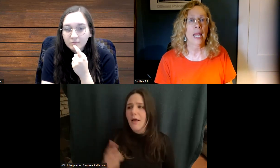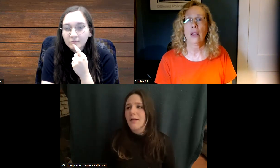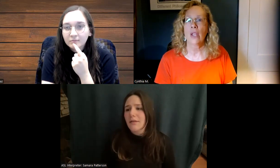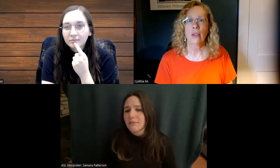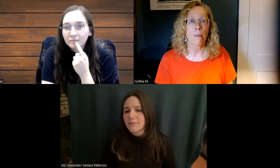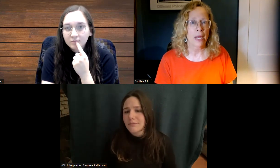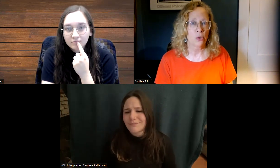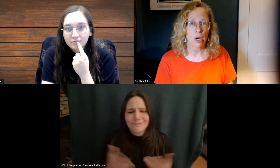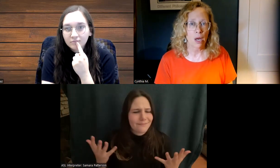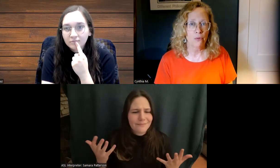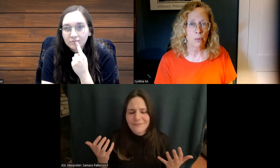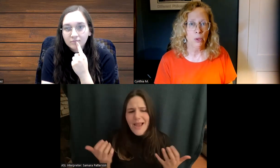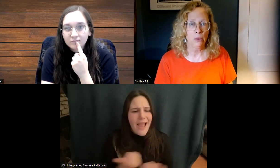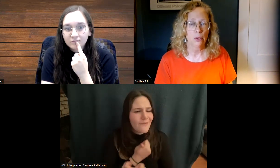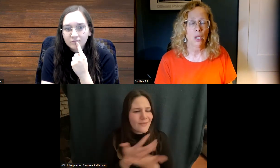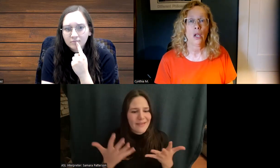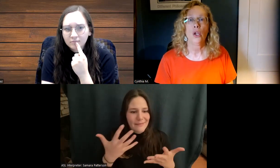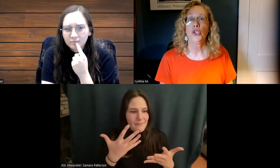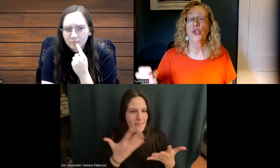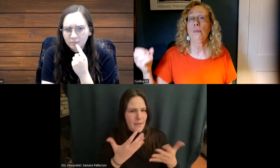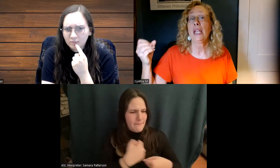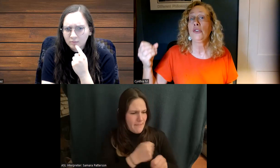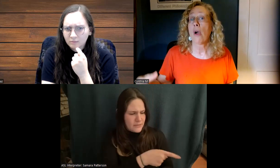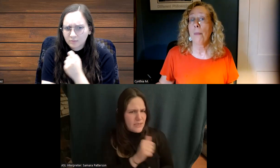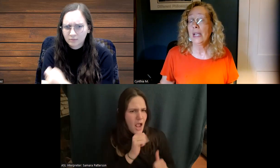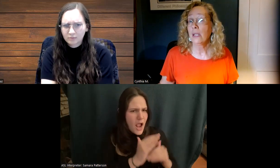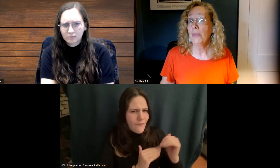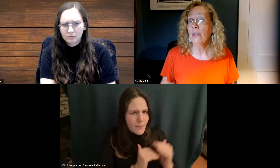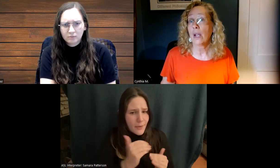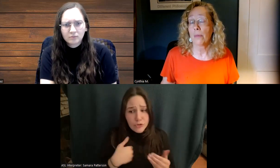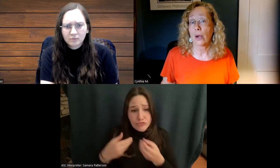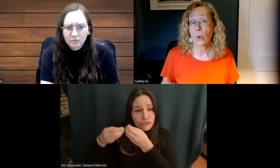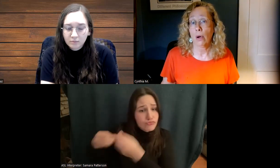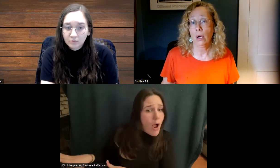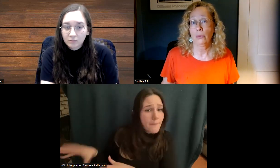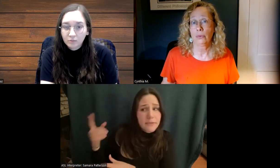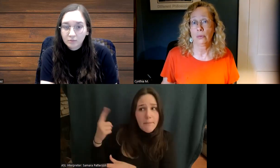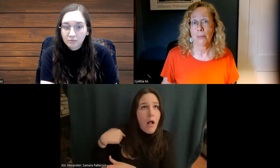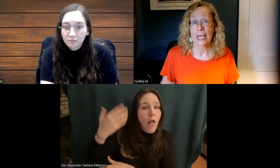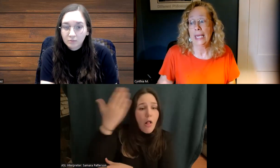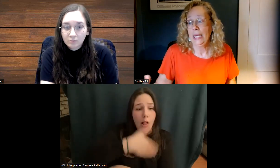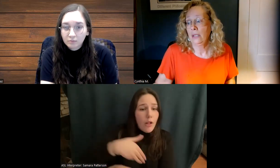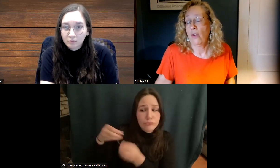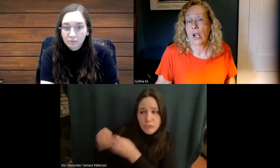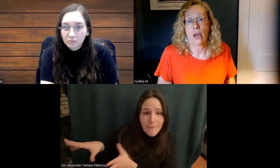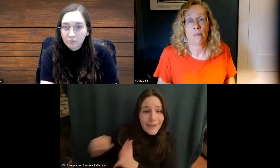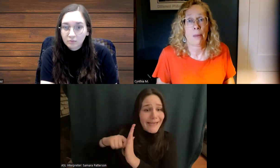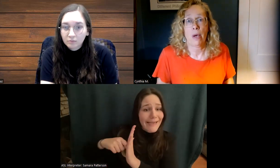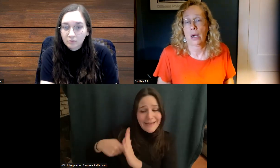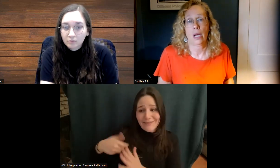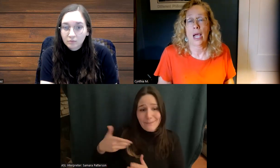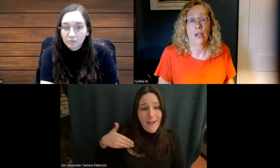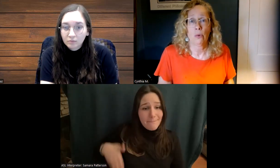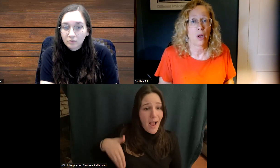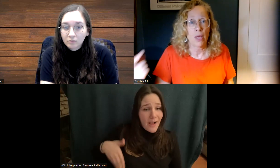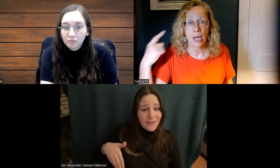to anything that makes her uncomfortable, to me dropping something that I'm not aware of. My keys fall out of my